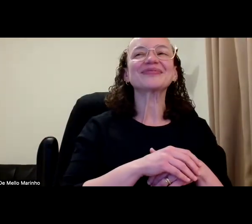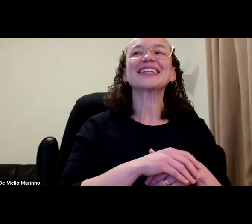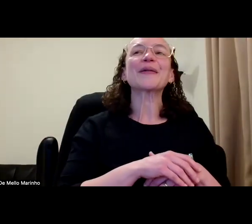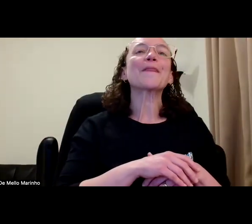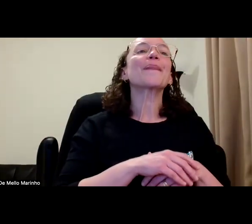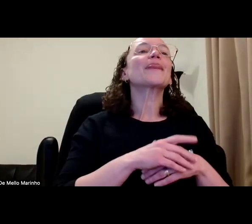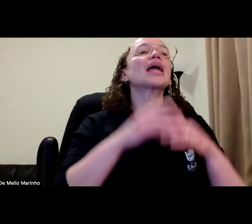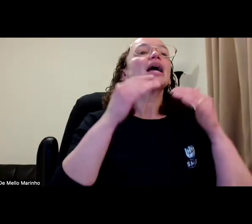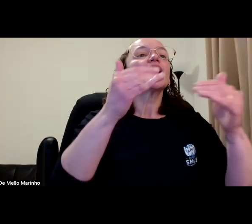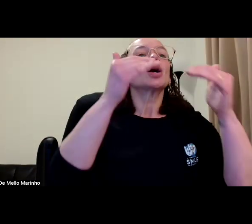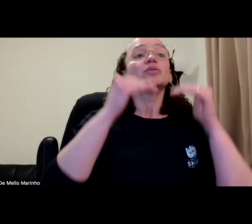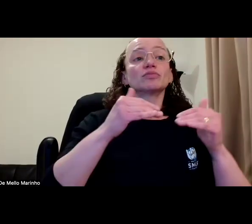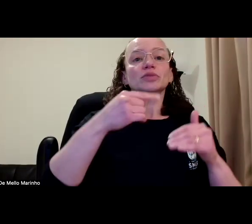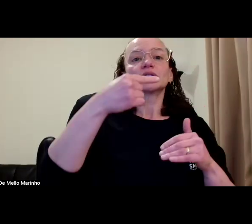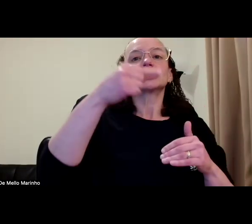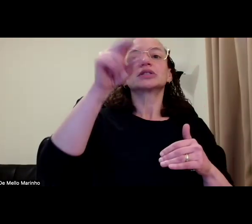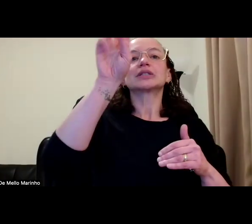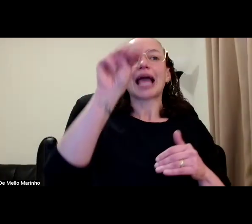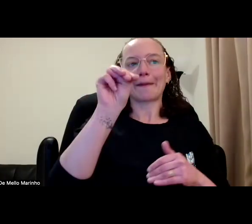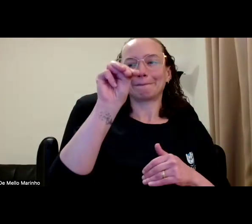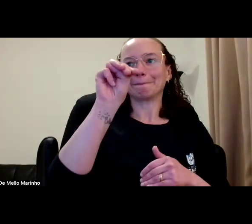Extraction, right? We just talked about that.